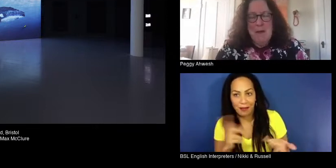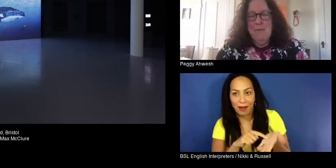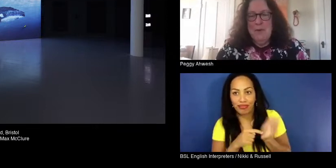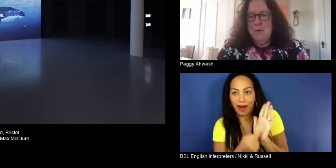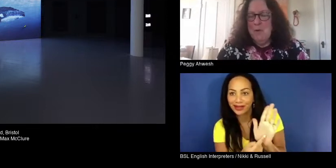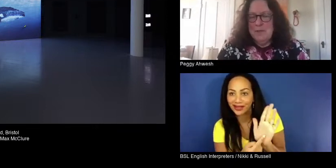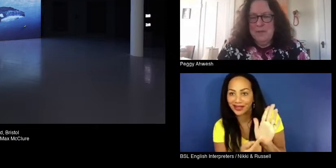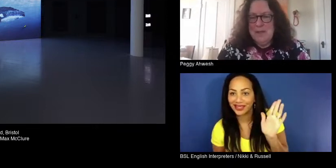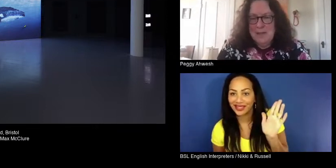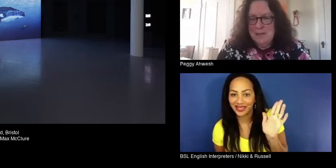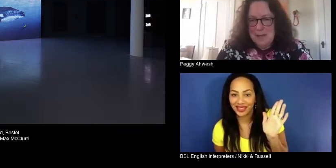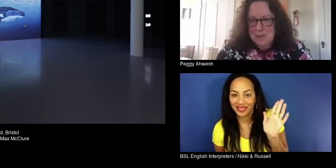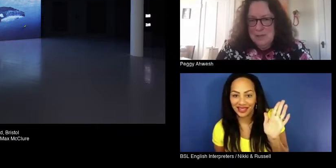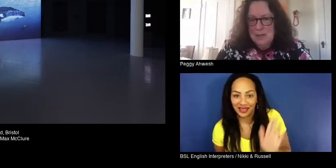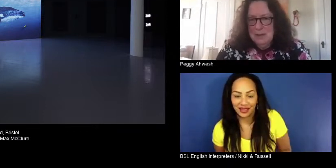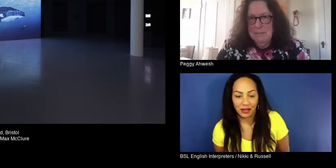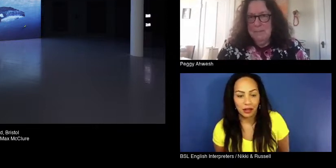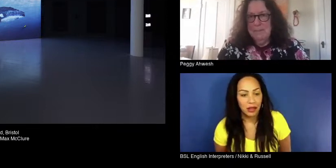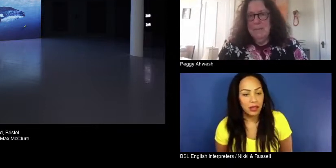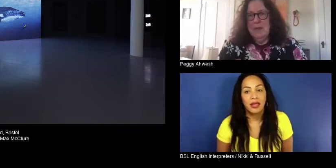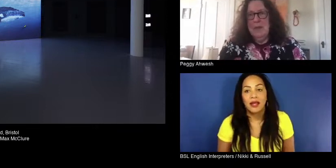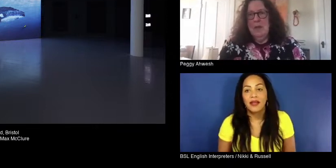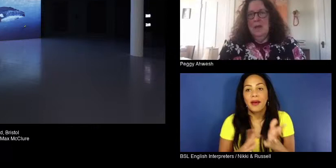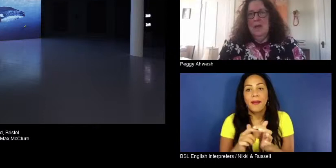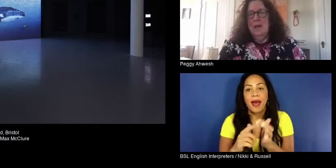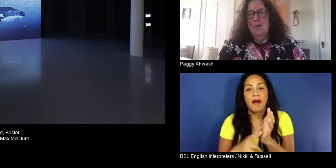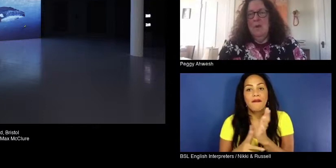The Melville quote is fantastic. It's